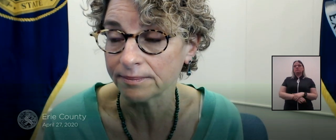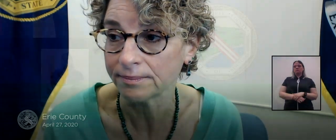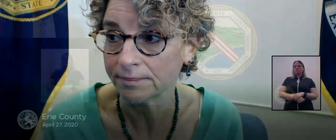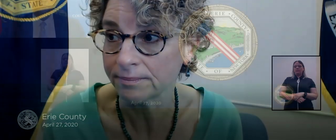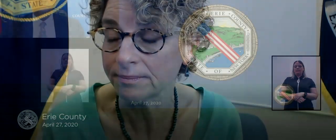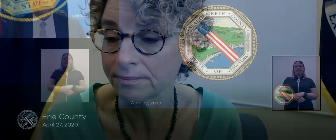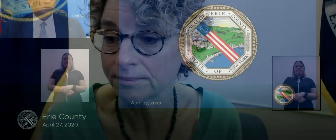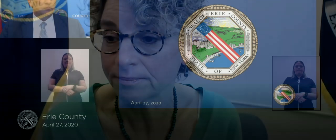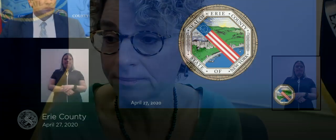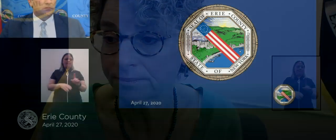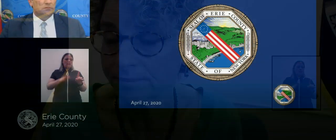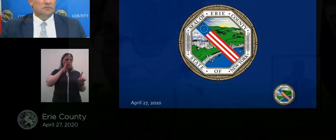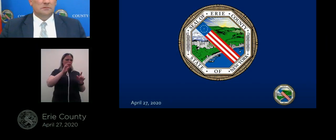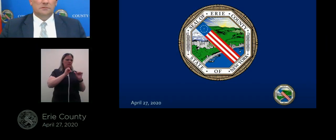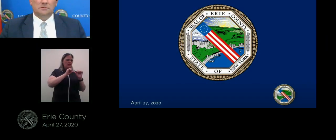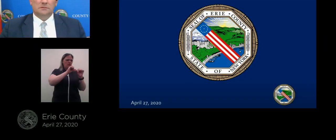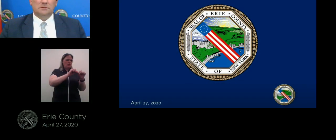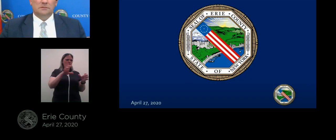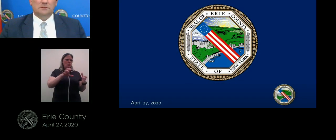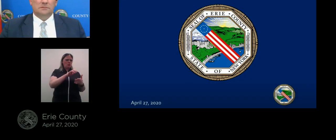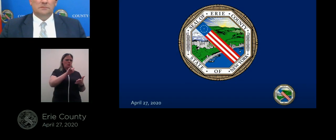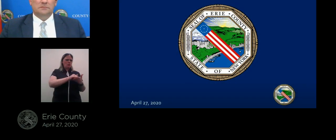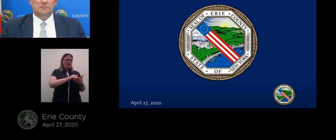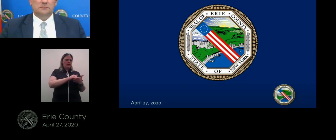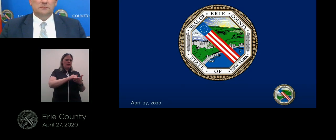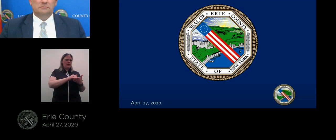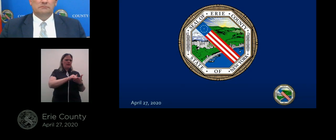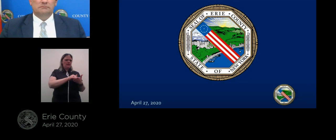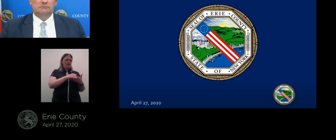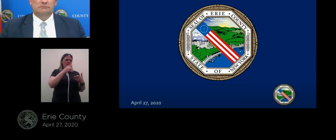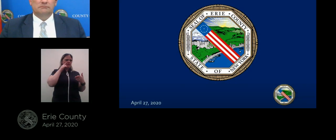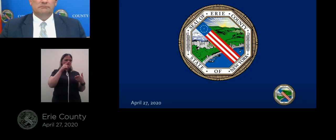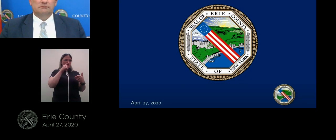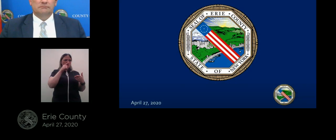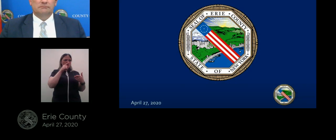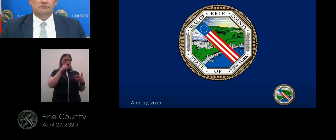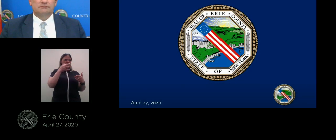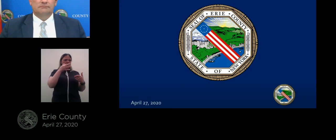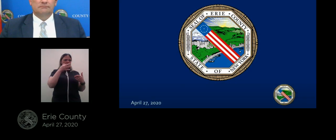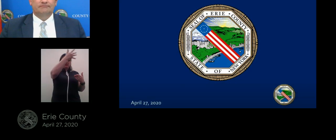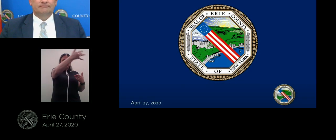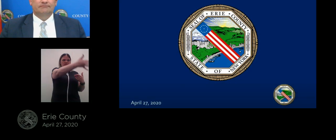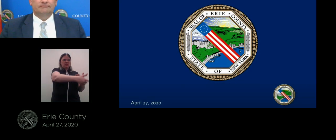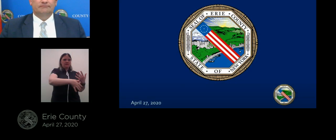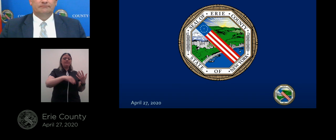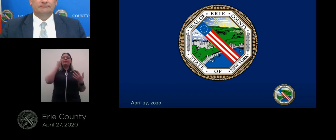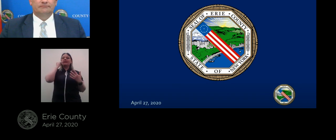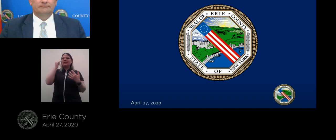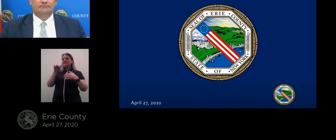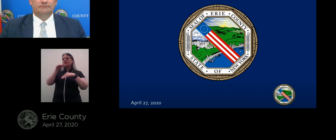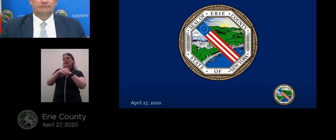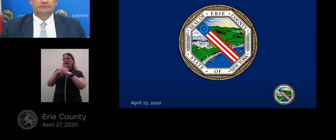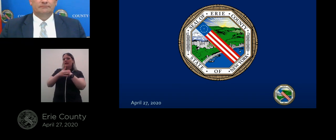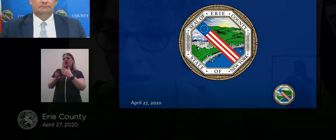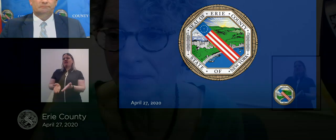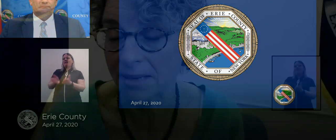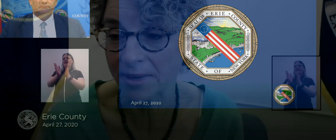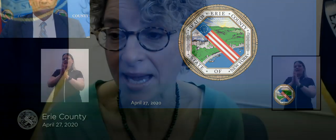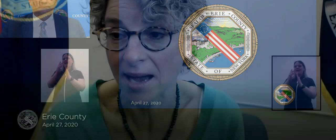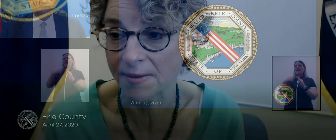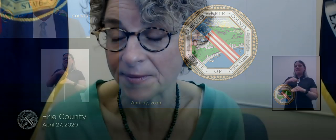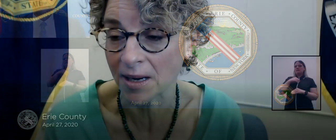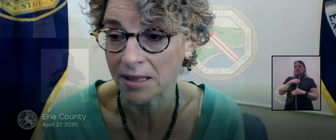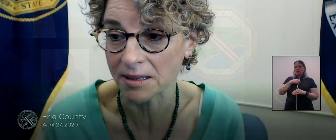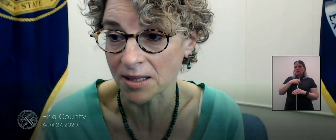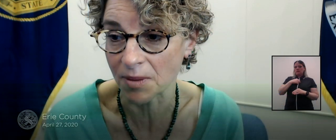Can you continue doing this for the near foreseeable future? If Niagara County asks us, and